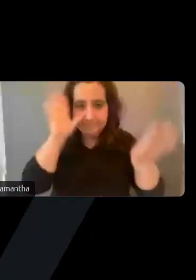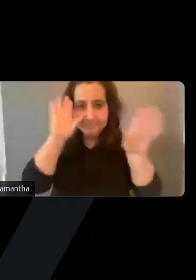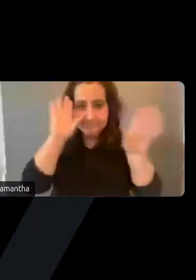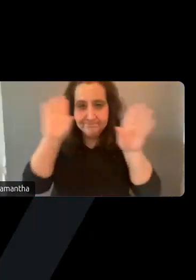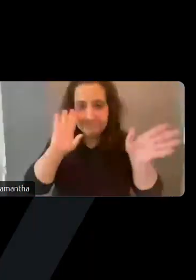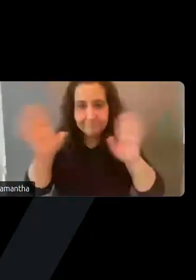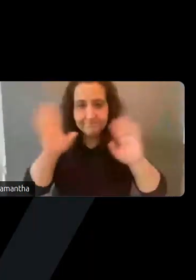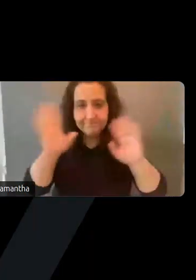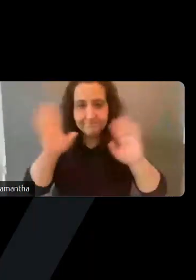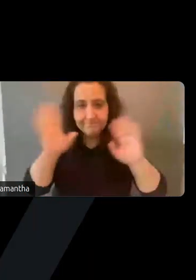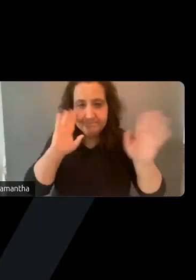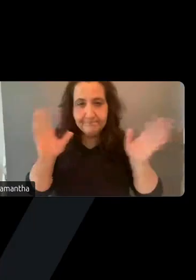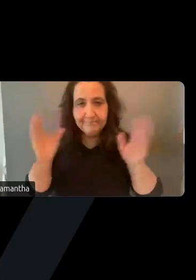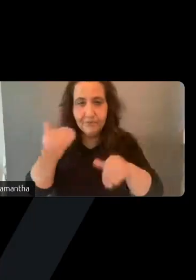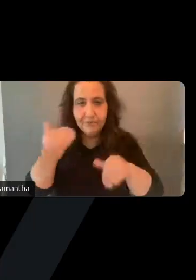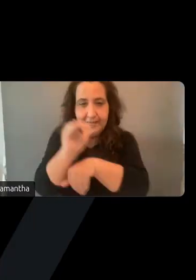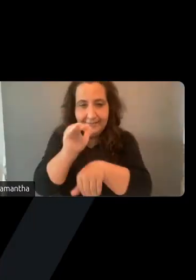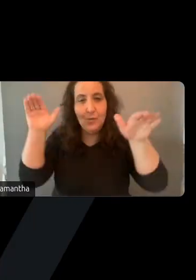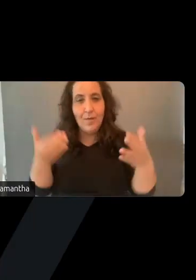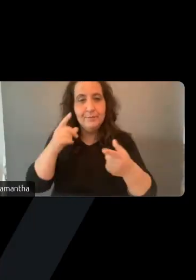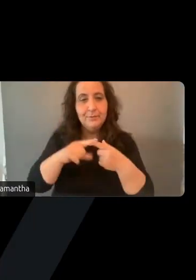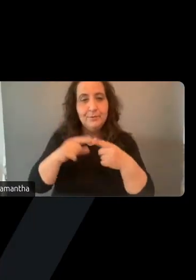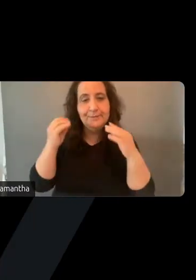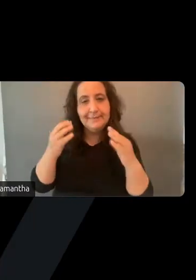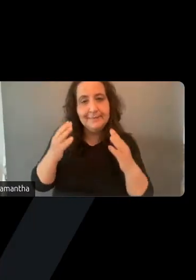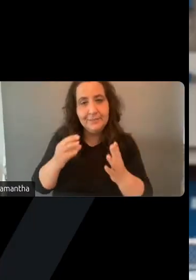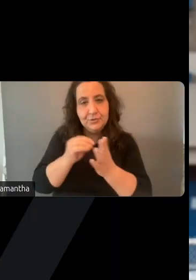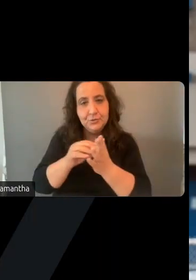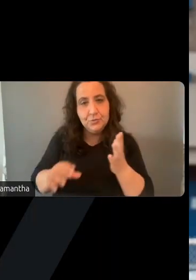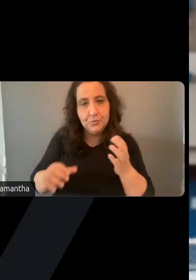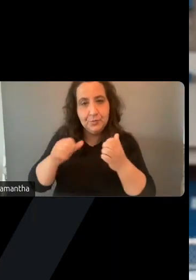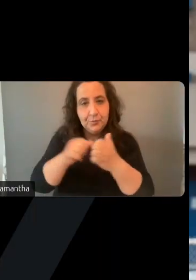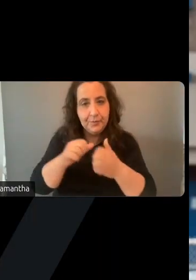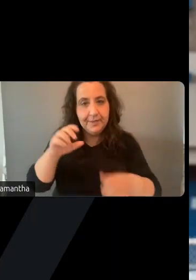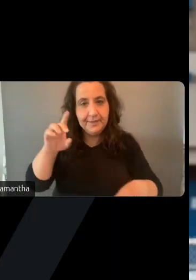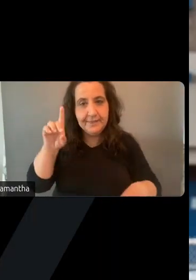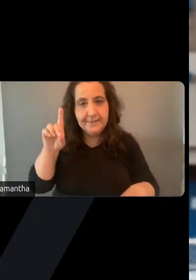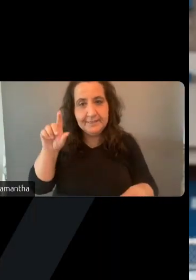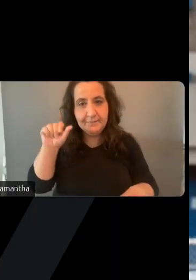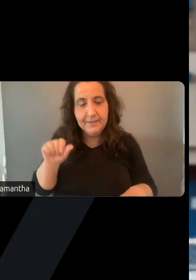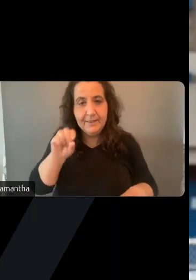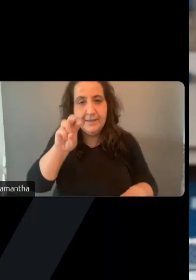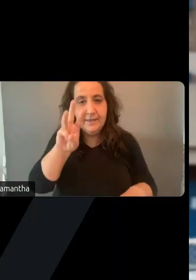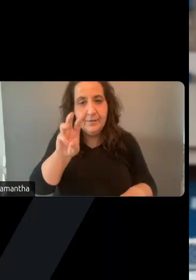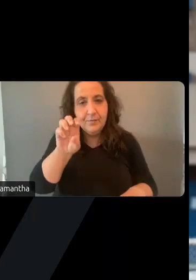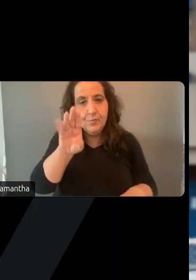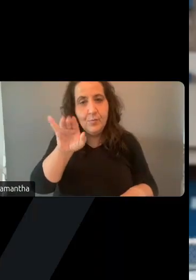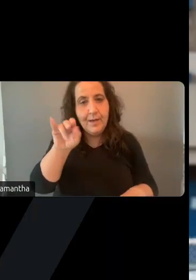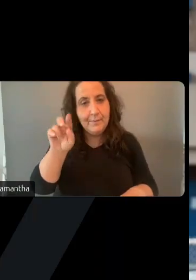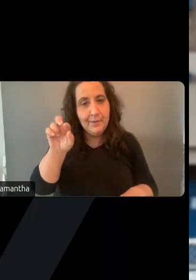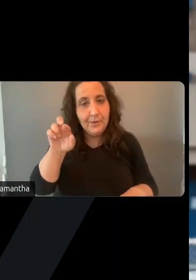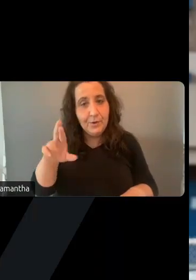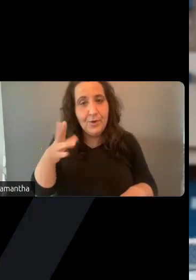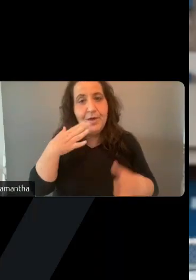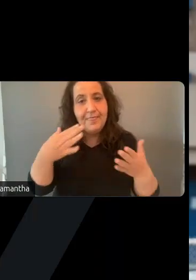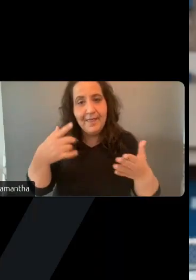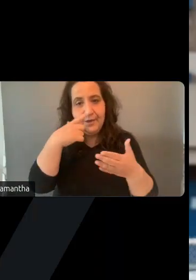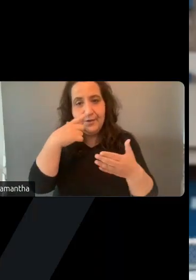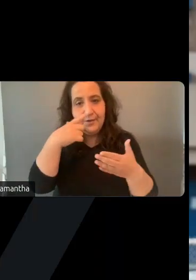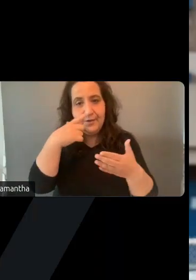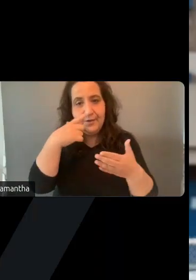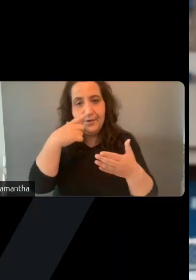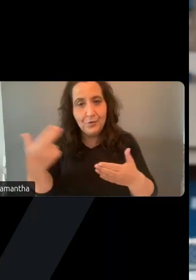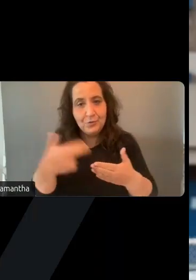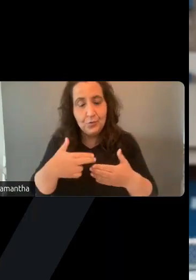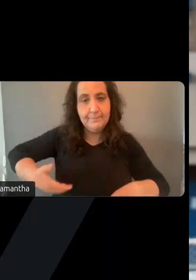Good evening, everyone. Welcome to the Teaching Students with Disabilities webinar. Thank you all for joining me. My name